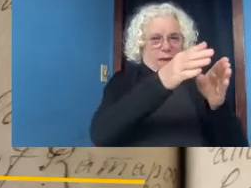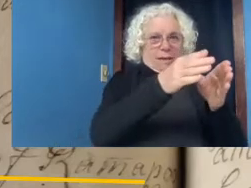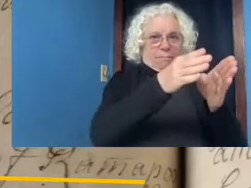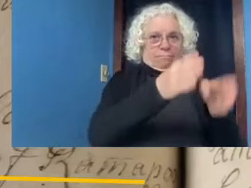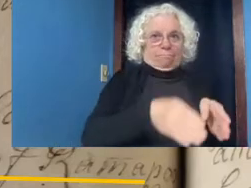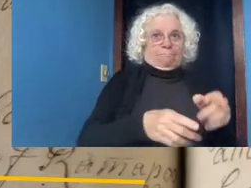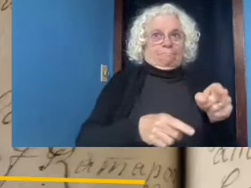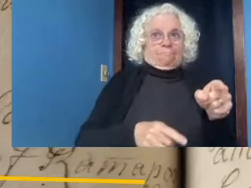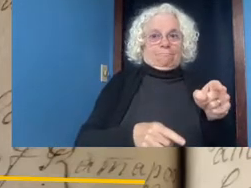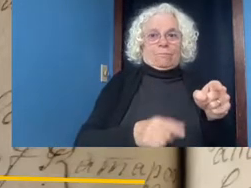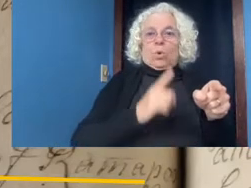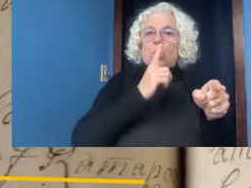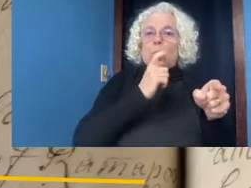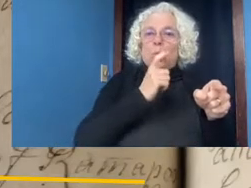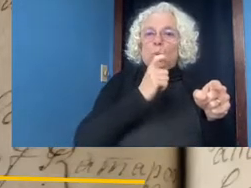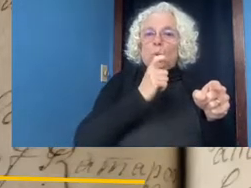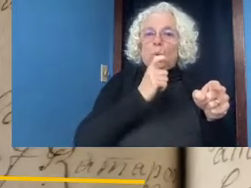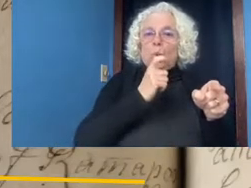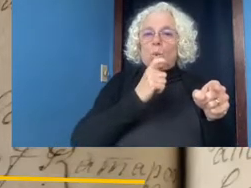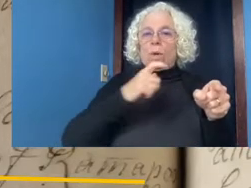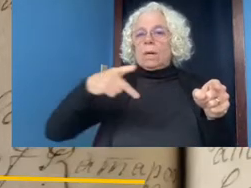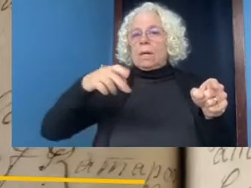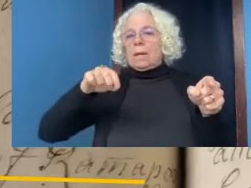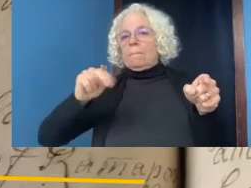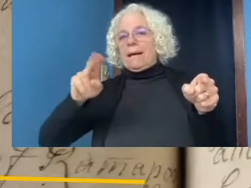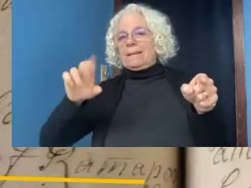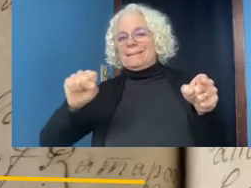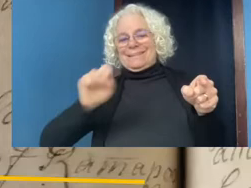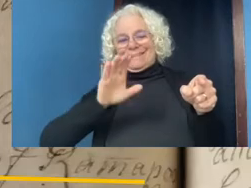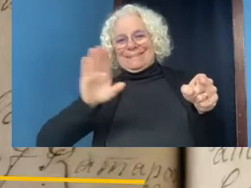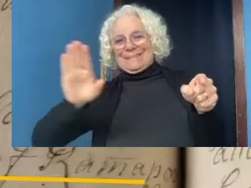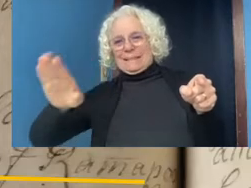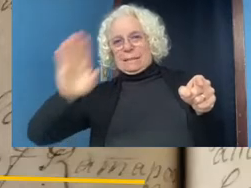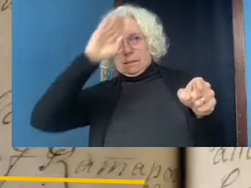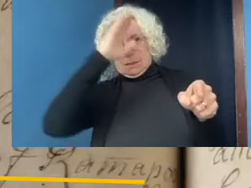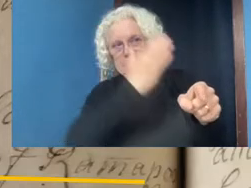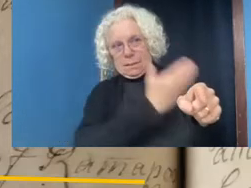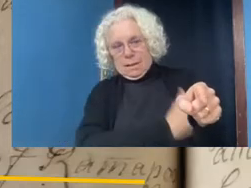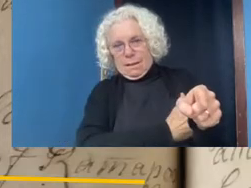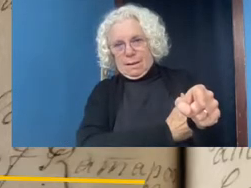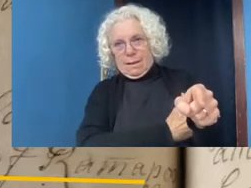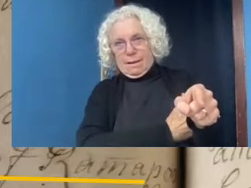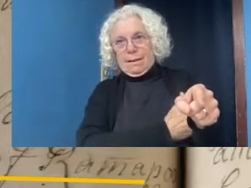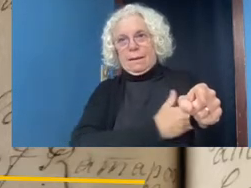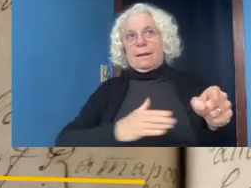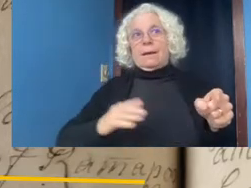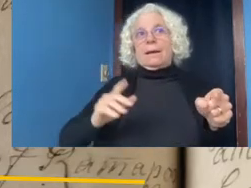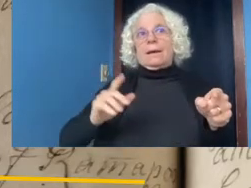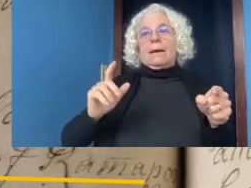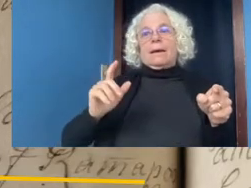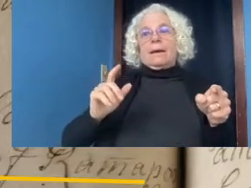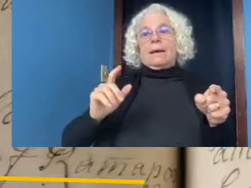Tappahance was the son of Panas. He was Katona's uncle.